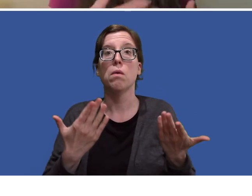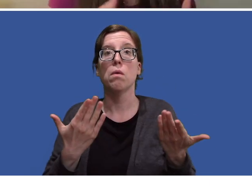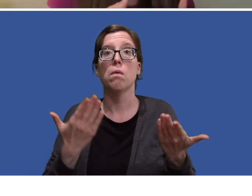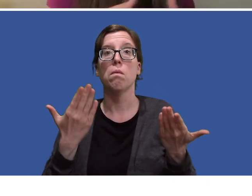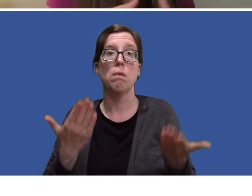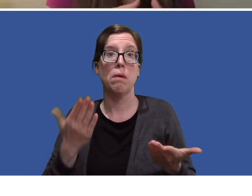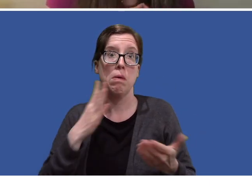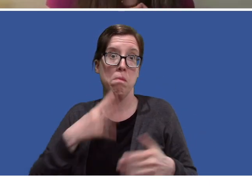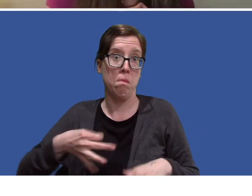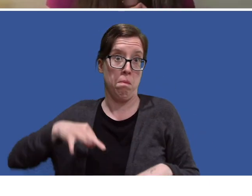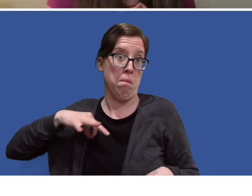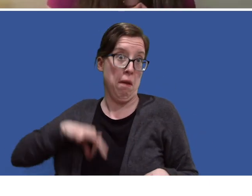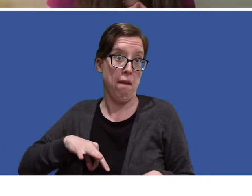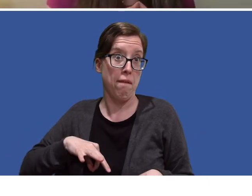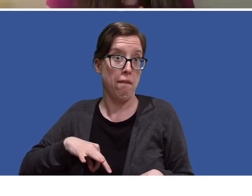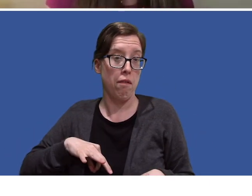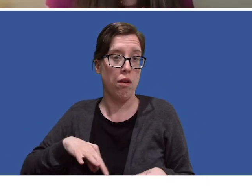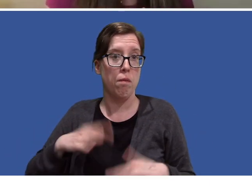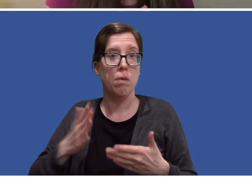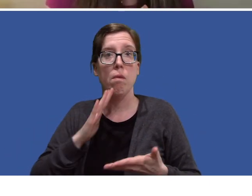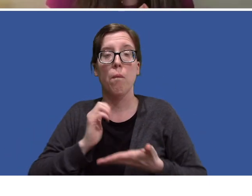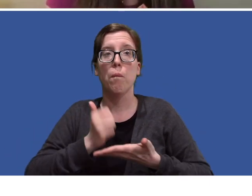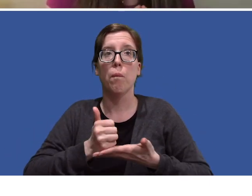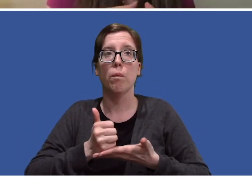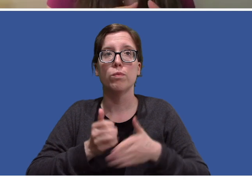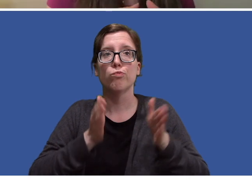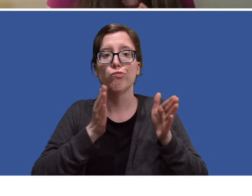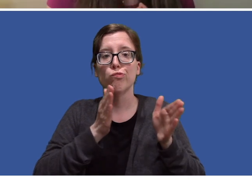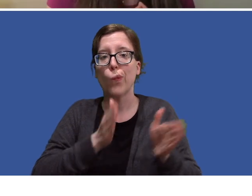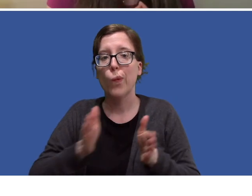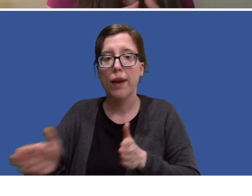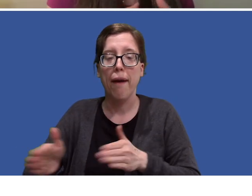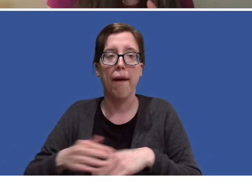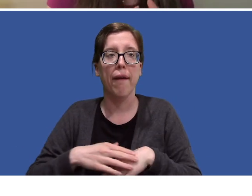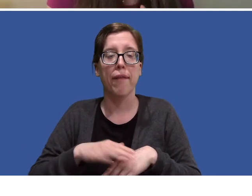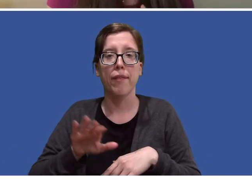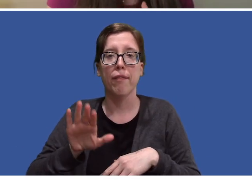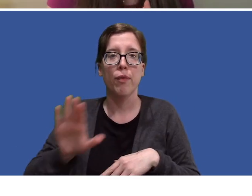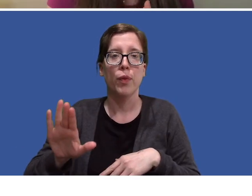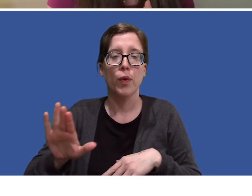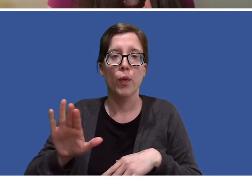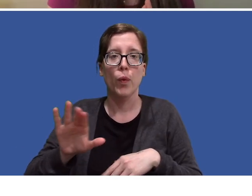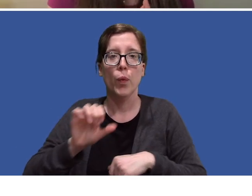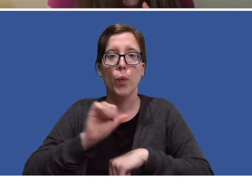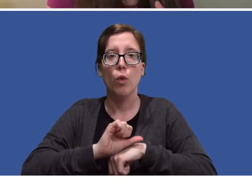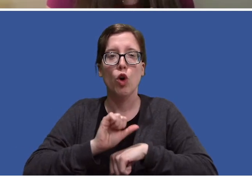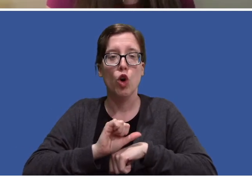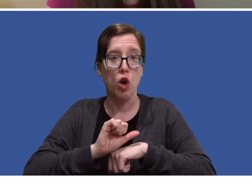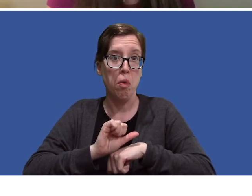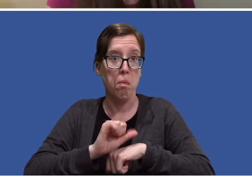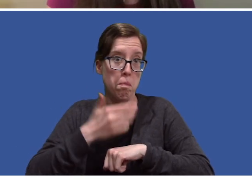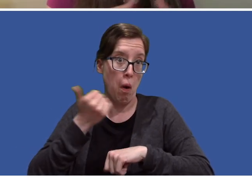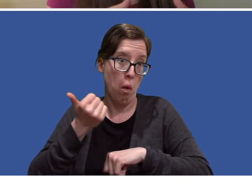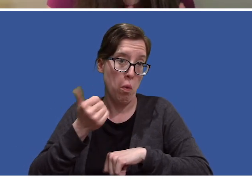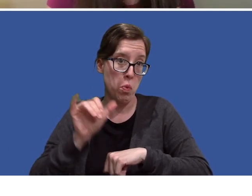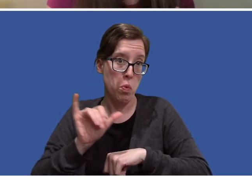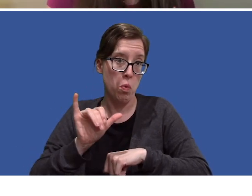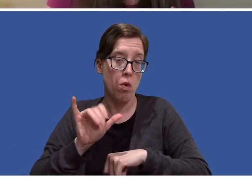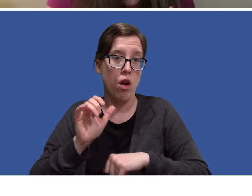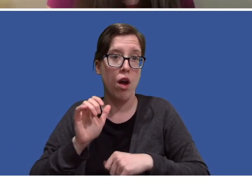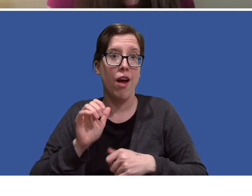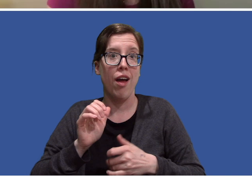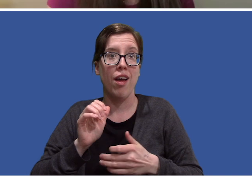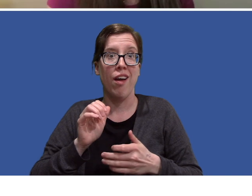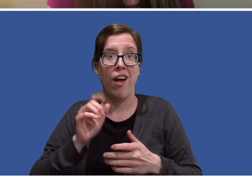organize their work a little bit better and not have them leave everything till the last minute. It's going to give you better